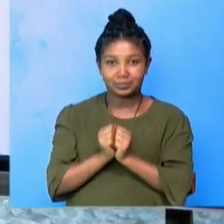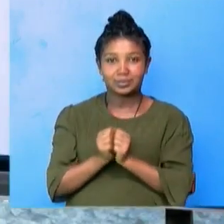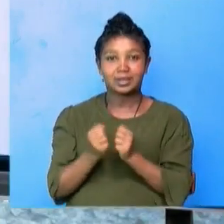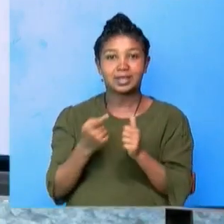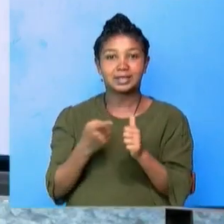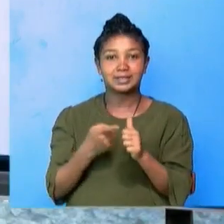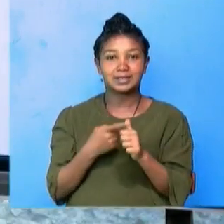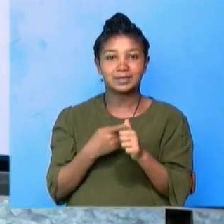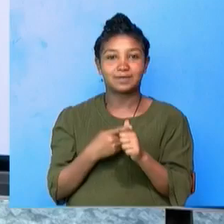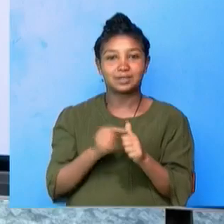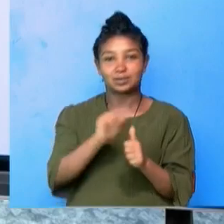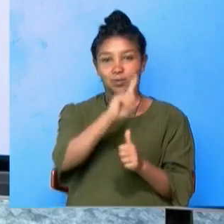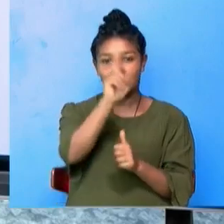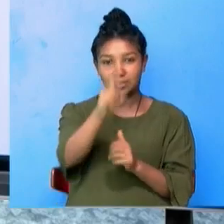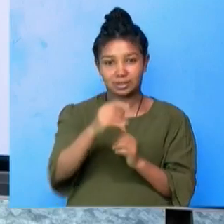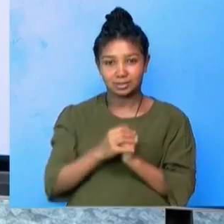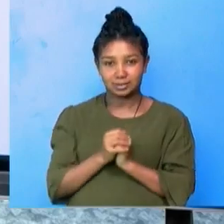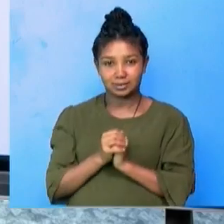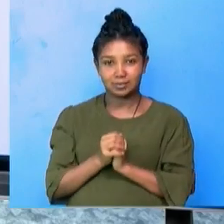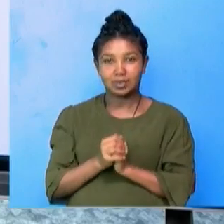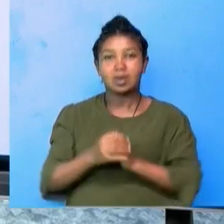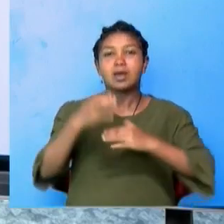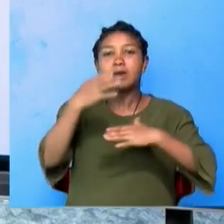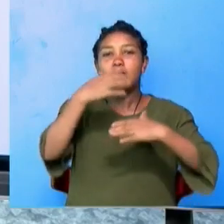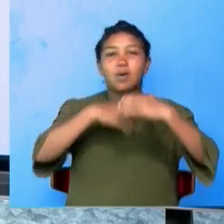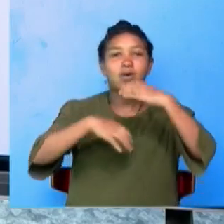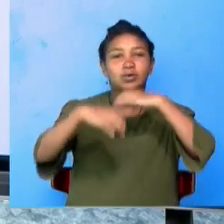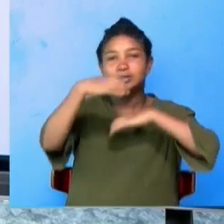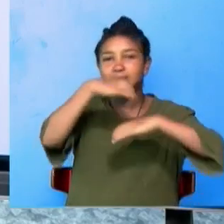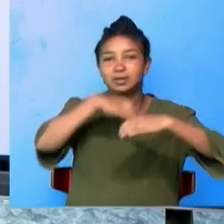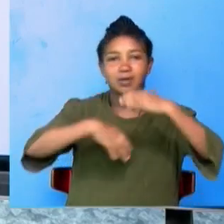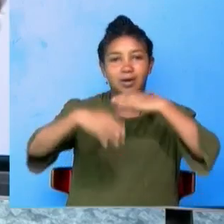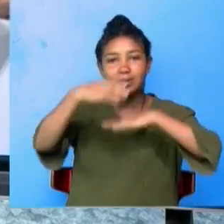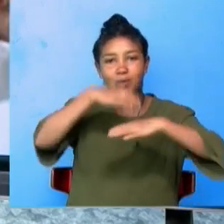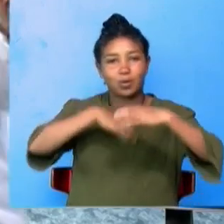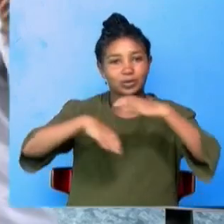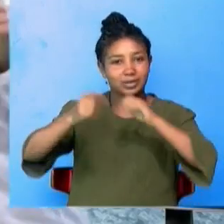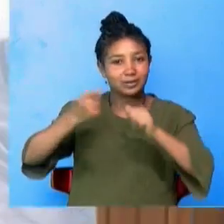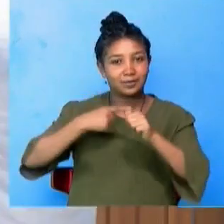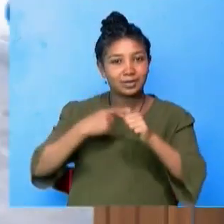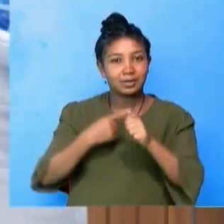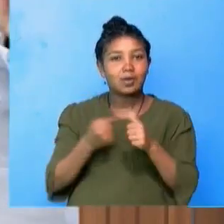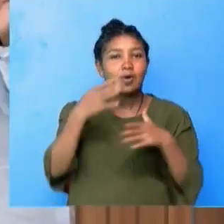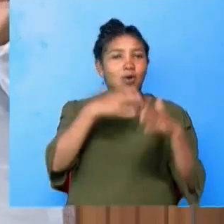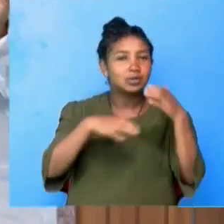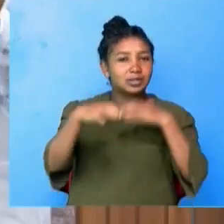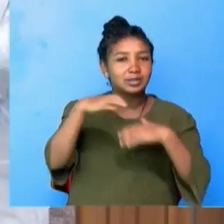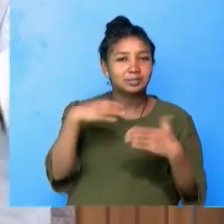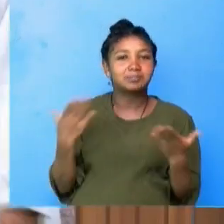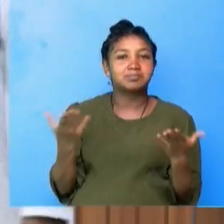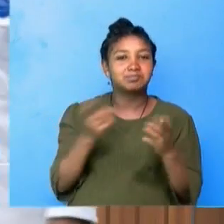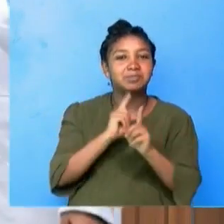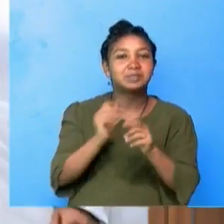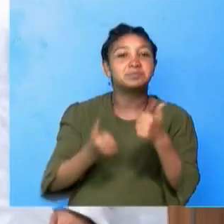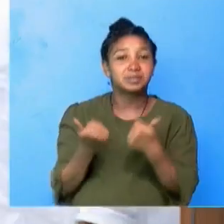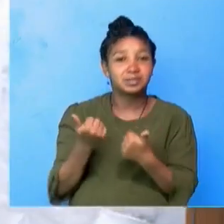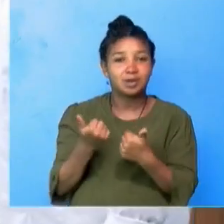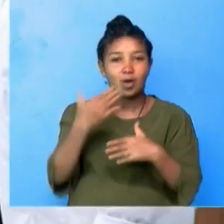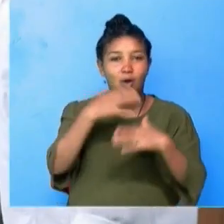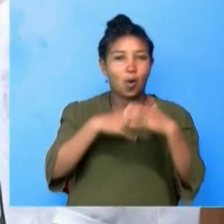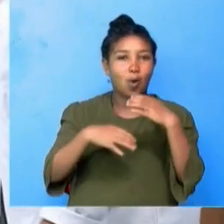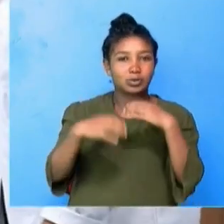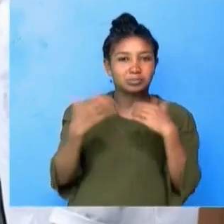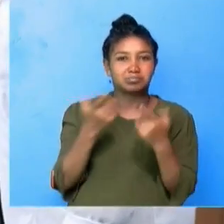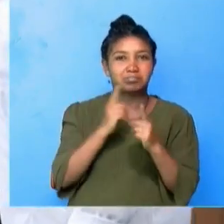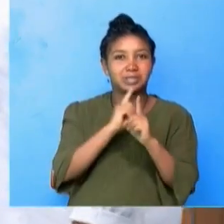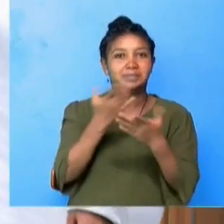is the first questions. Hot. Here is the first question. Hot. So we